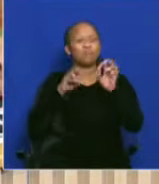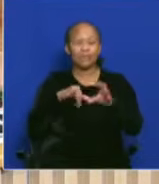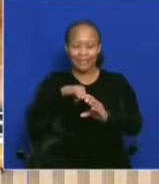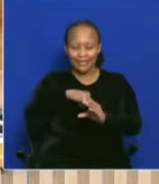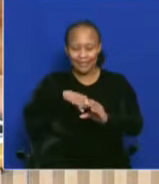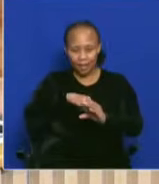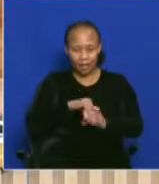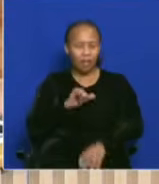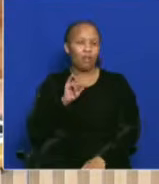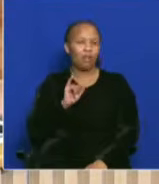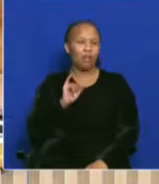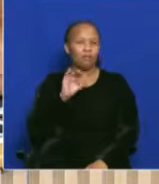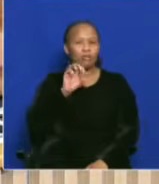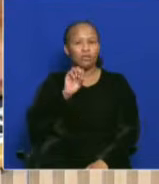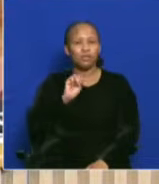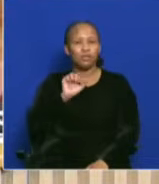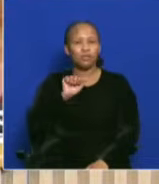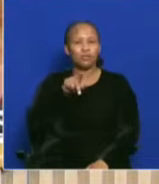He